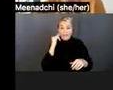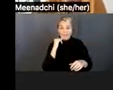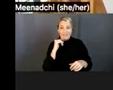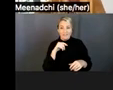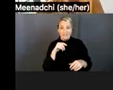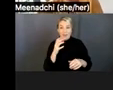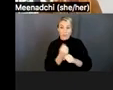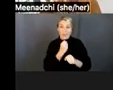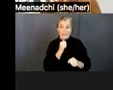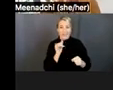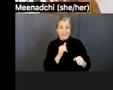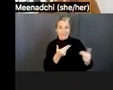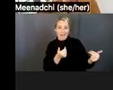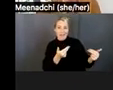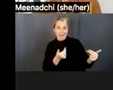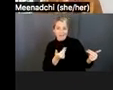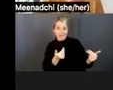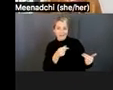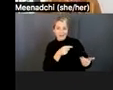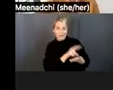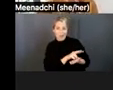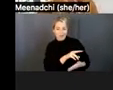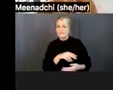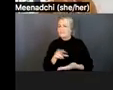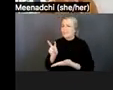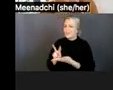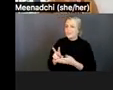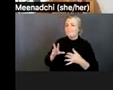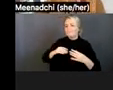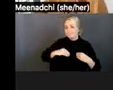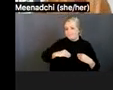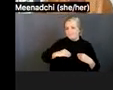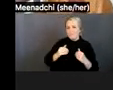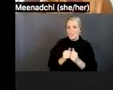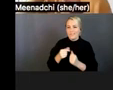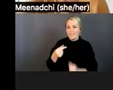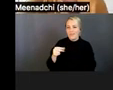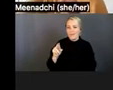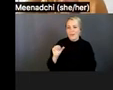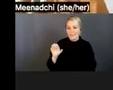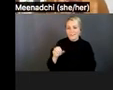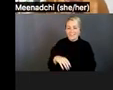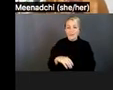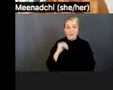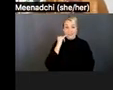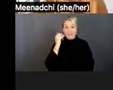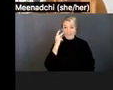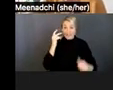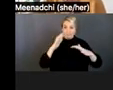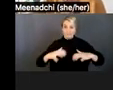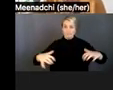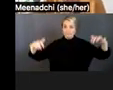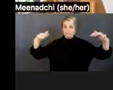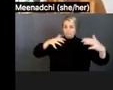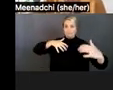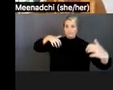lost, and if the loser is going to be able to lose with grace. And also if you think about like a stadium of people watching, there's a